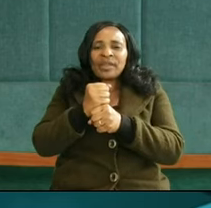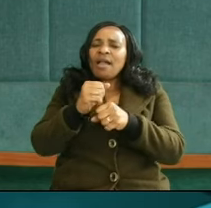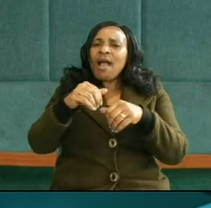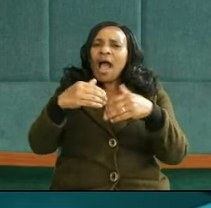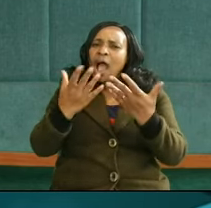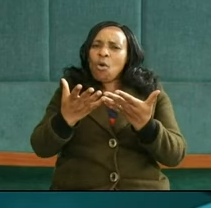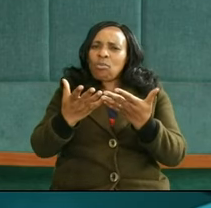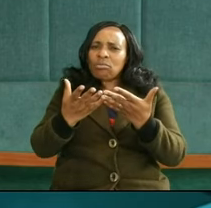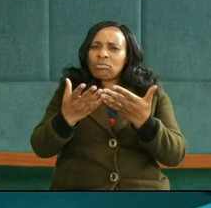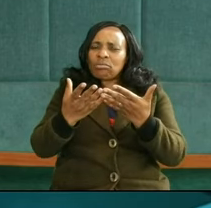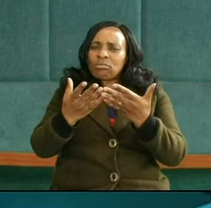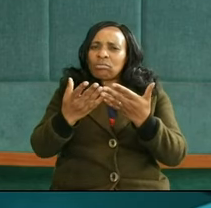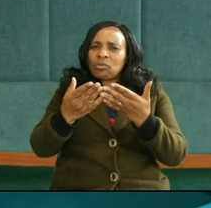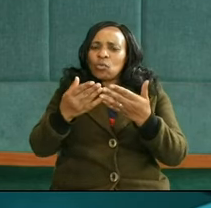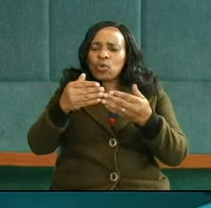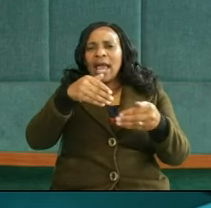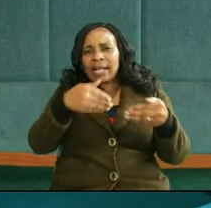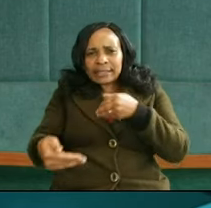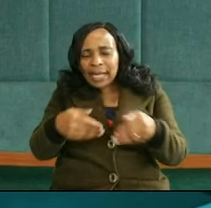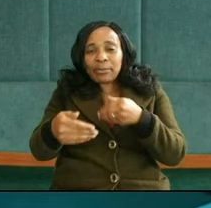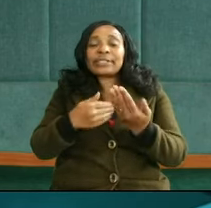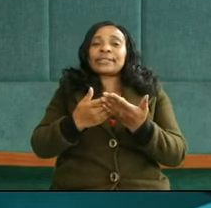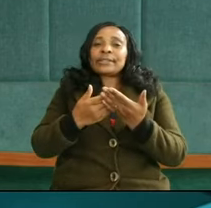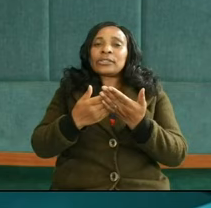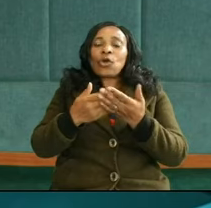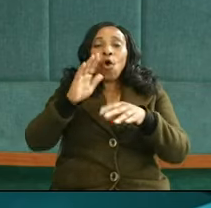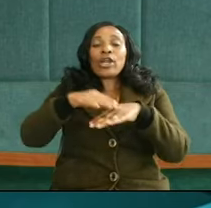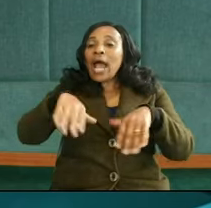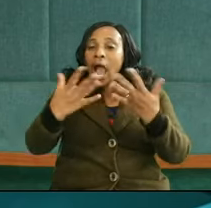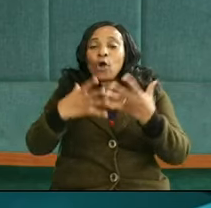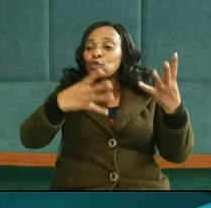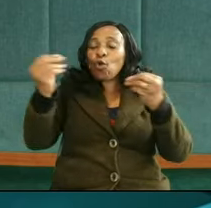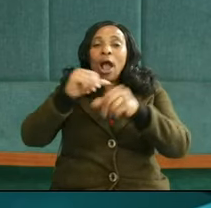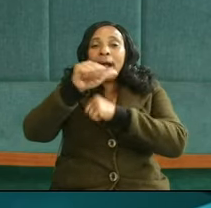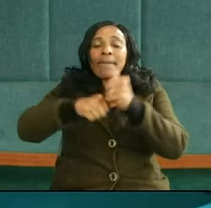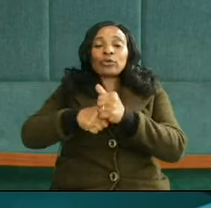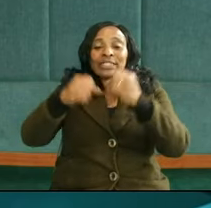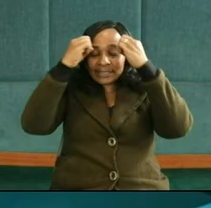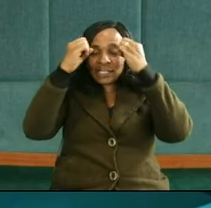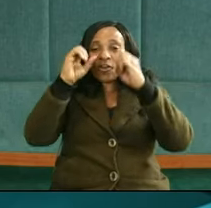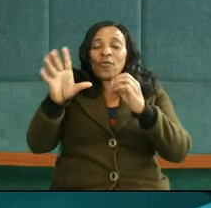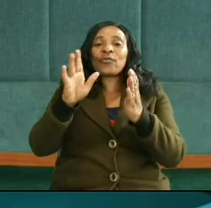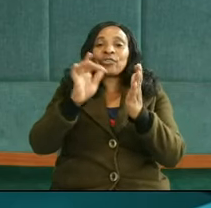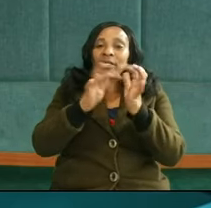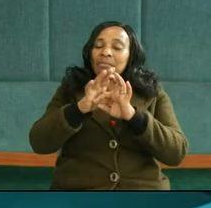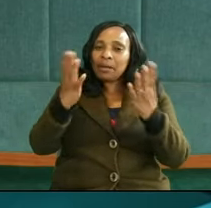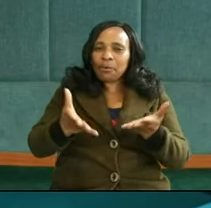learned a methodology on how to go about it. Read with me the book of Acts, chapter number